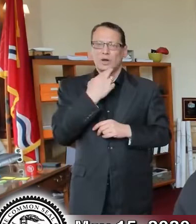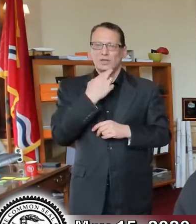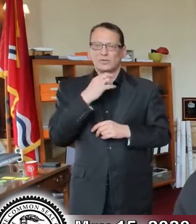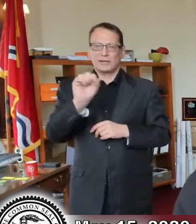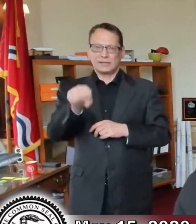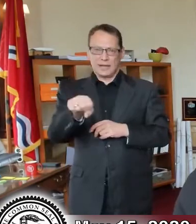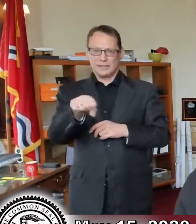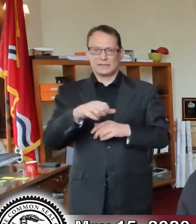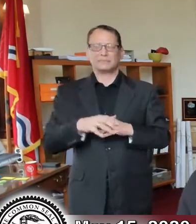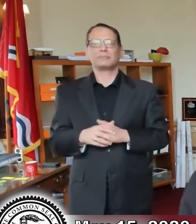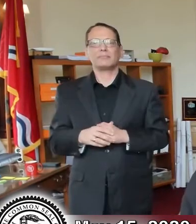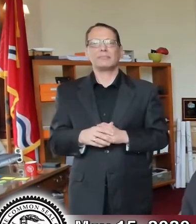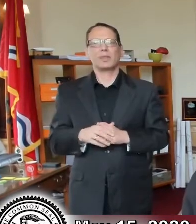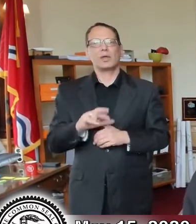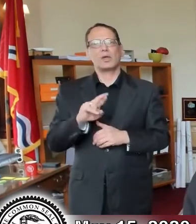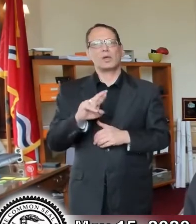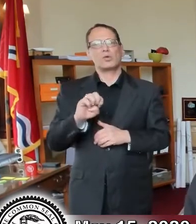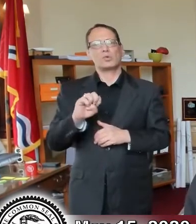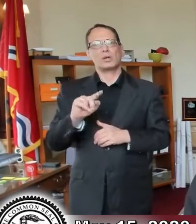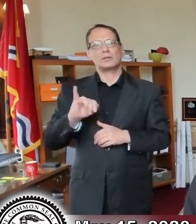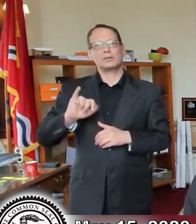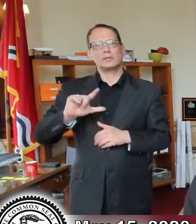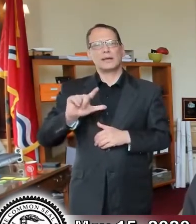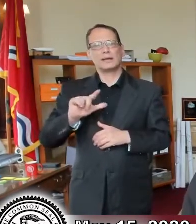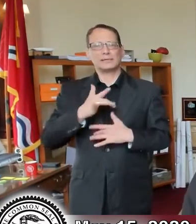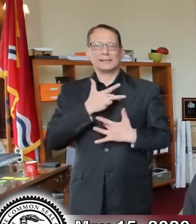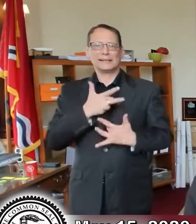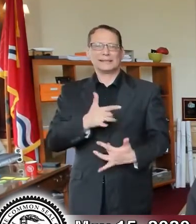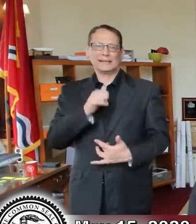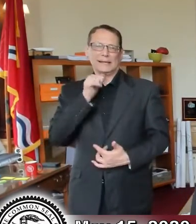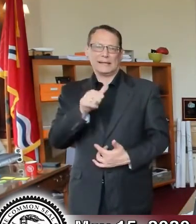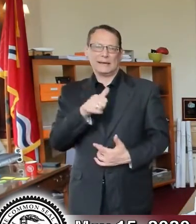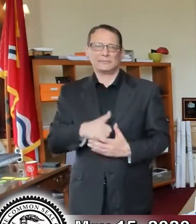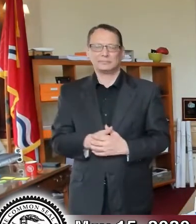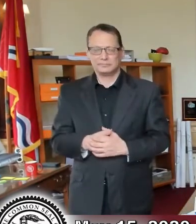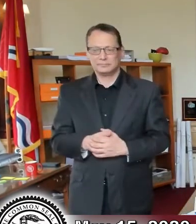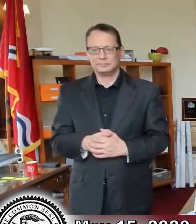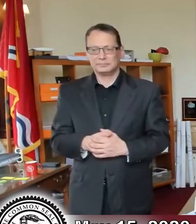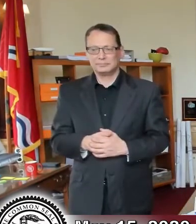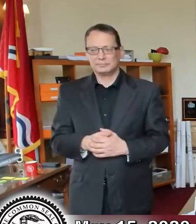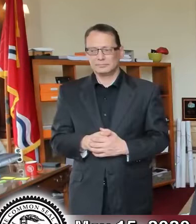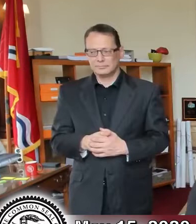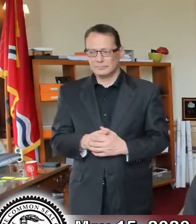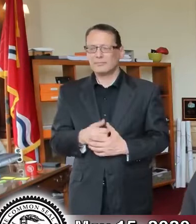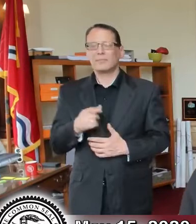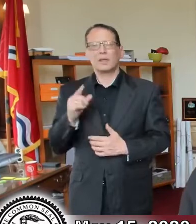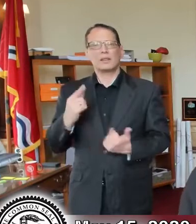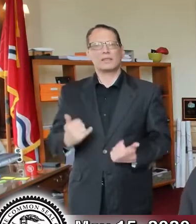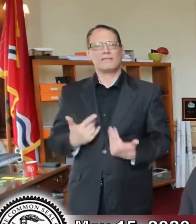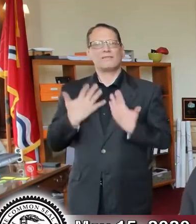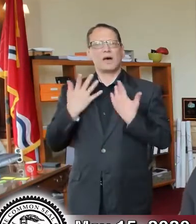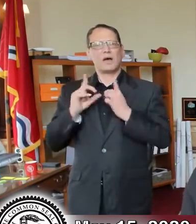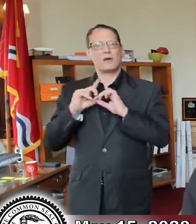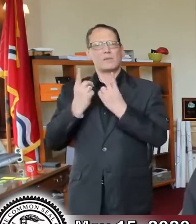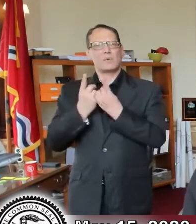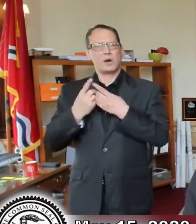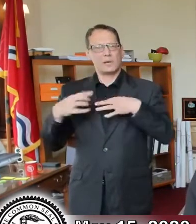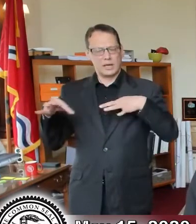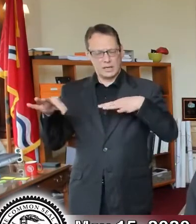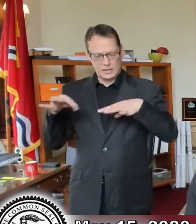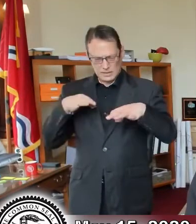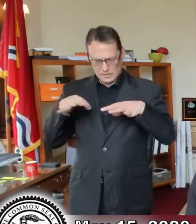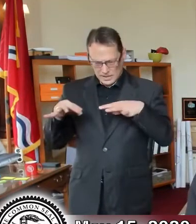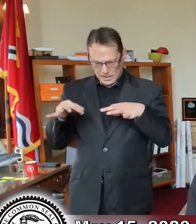usually yes. Retail, usually not. And it's been explained to me by the fire department